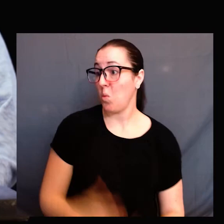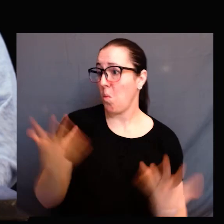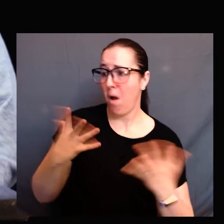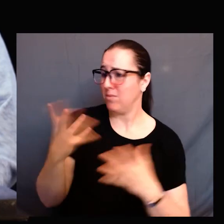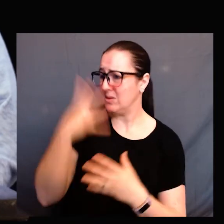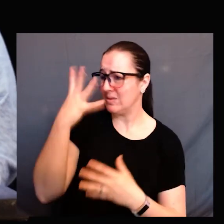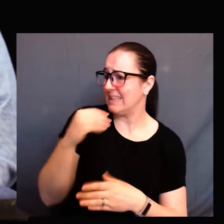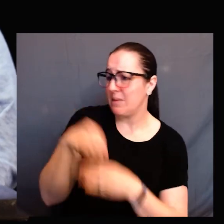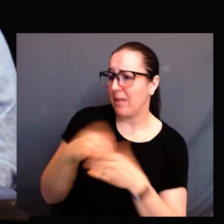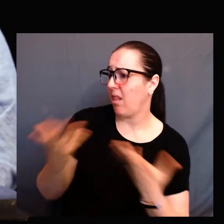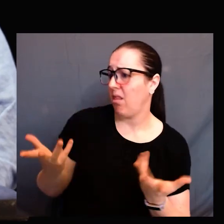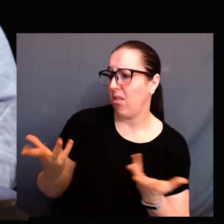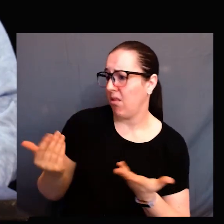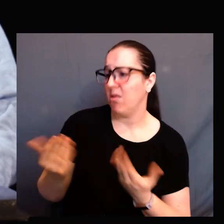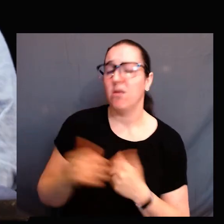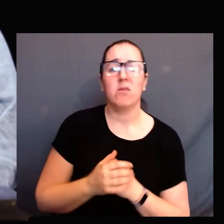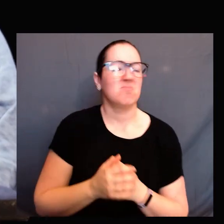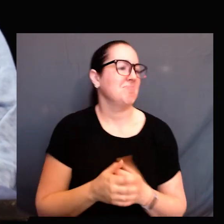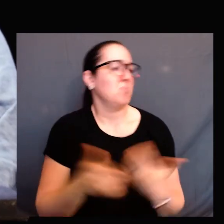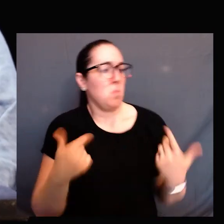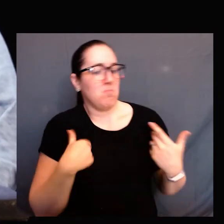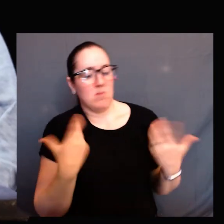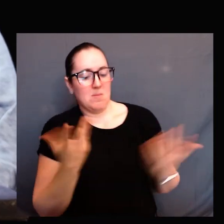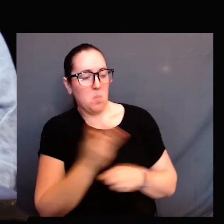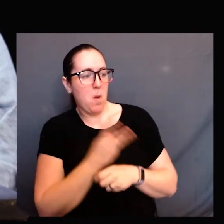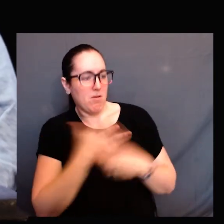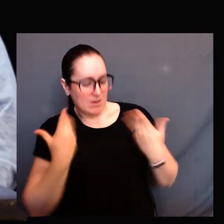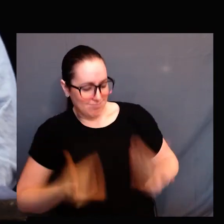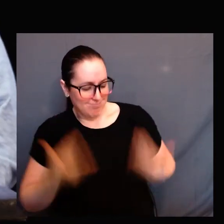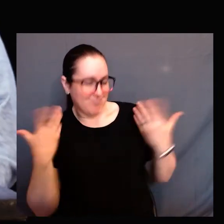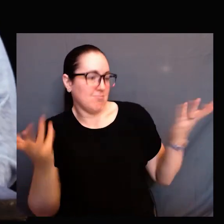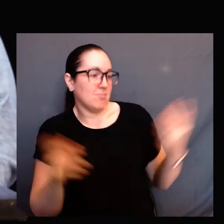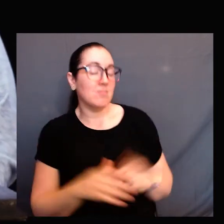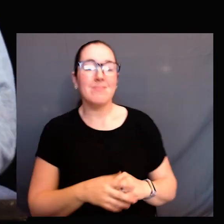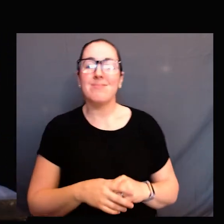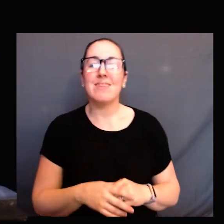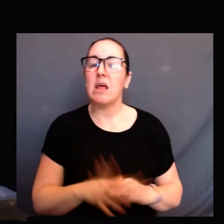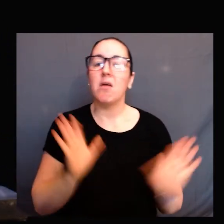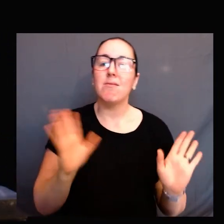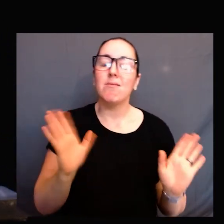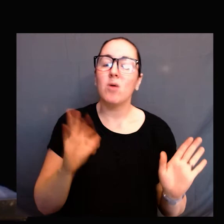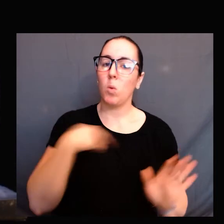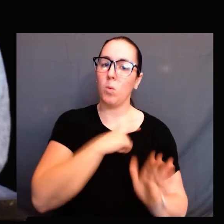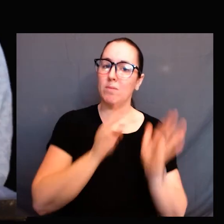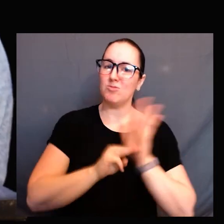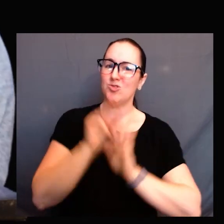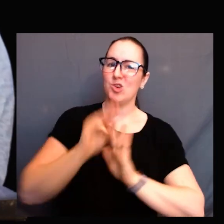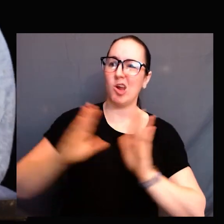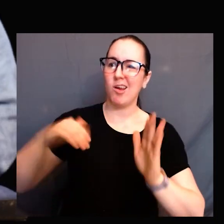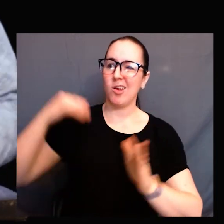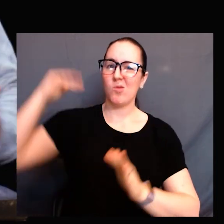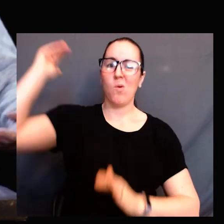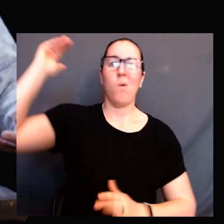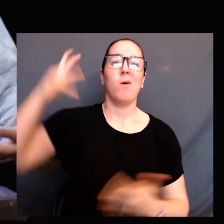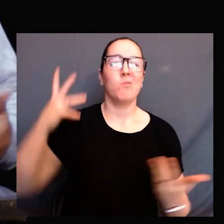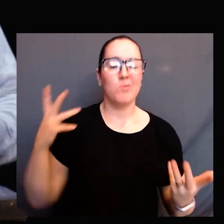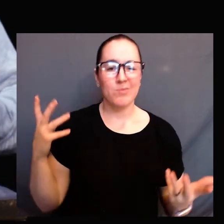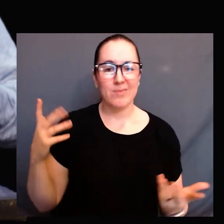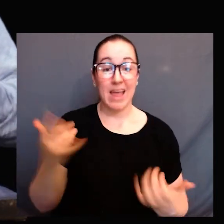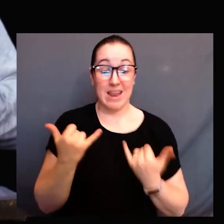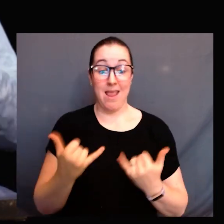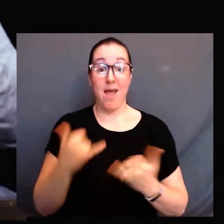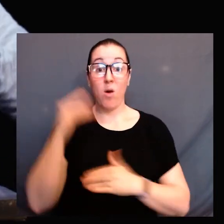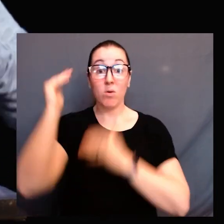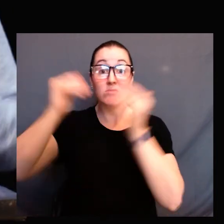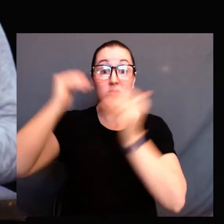What are you going to sleep in? I guess what I'm wearing. See, we outgrow that. We outgrow that stage.